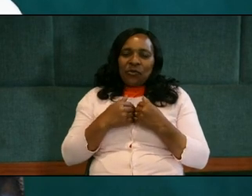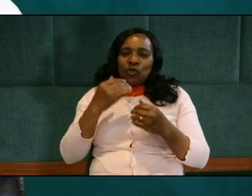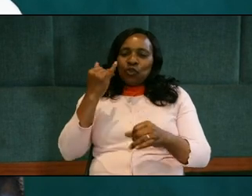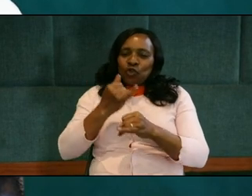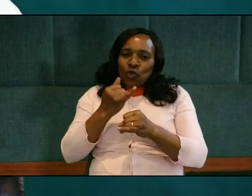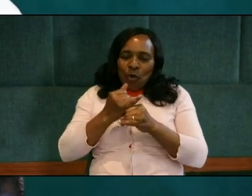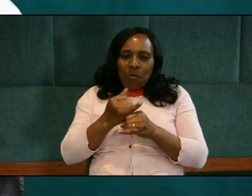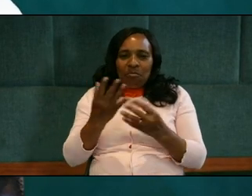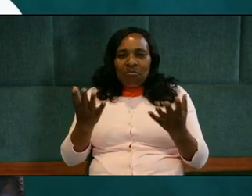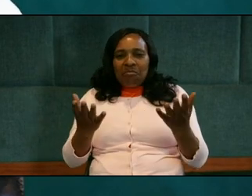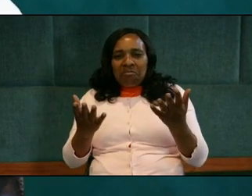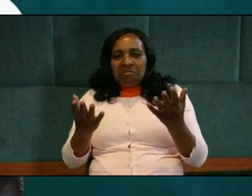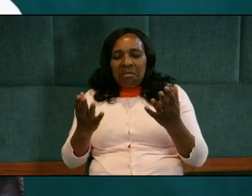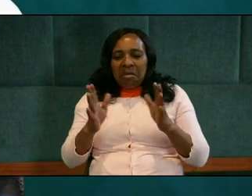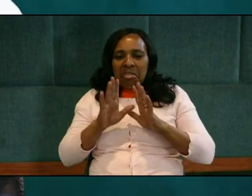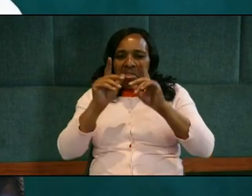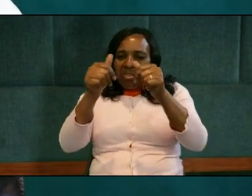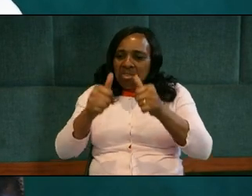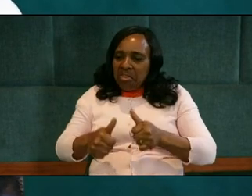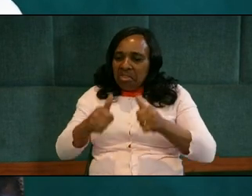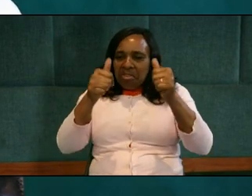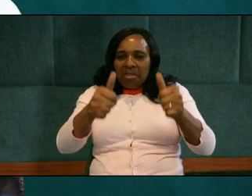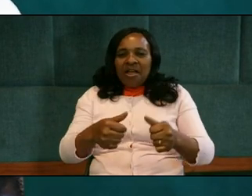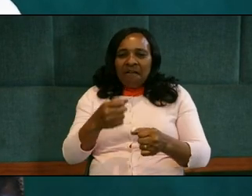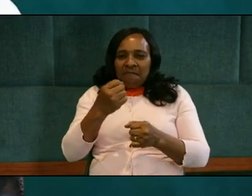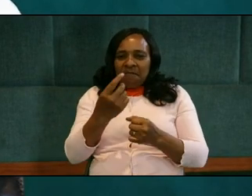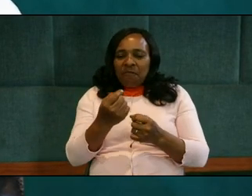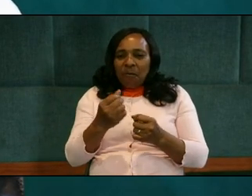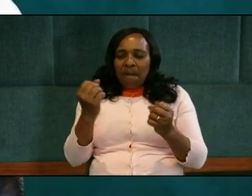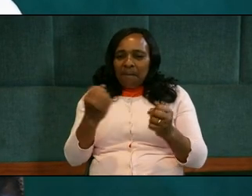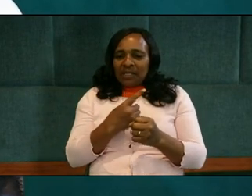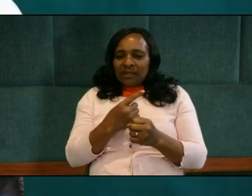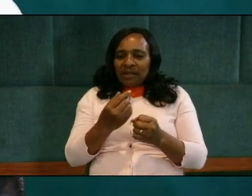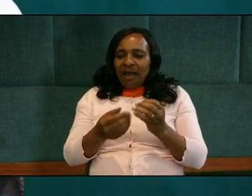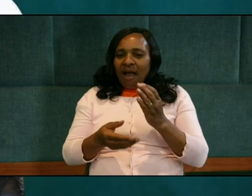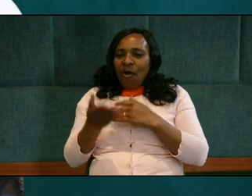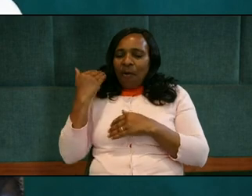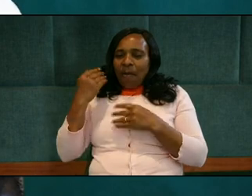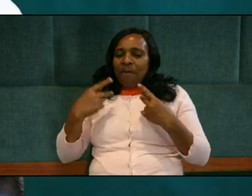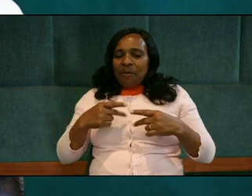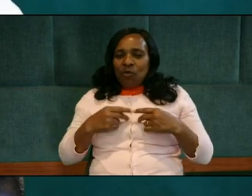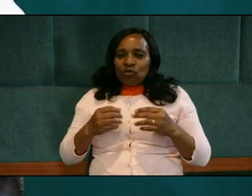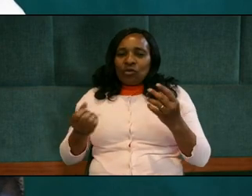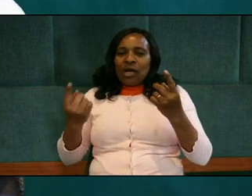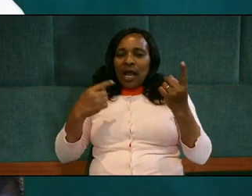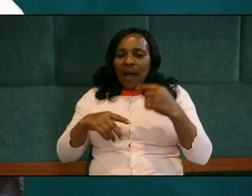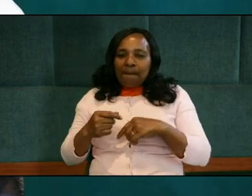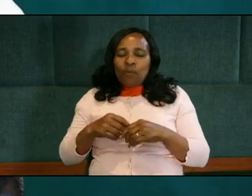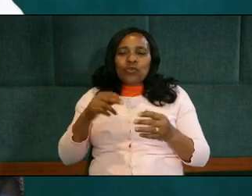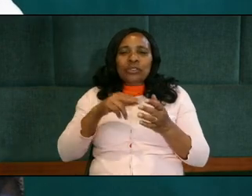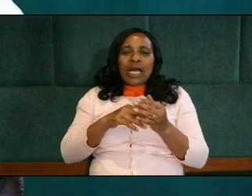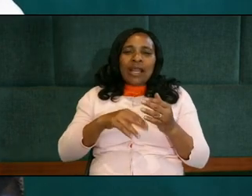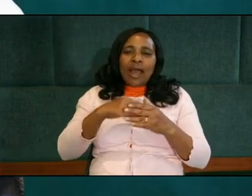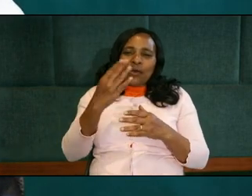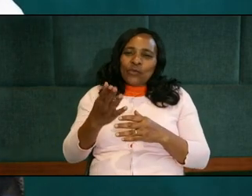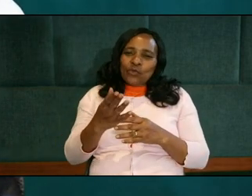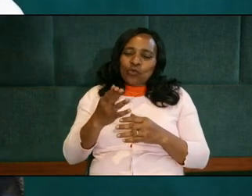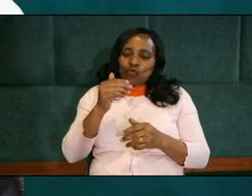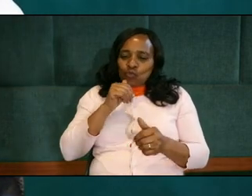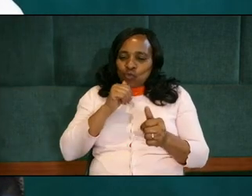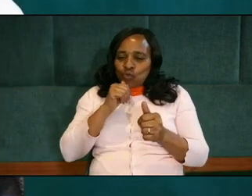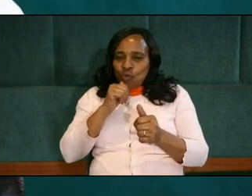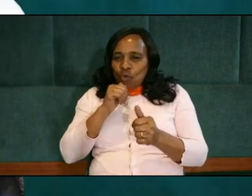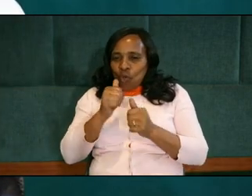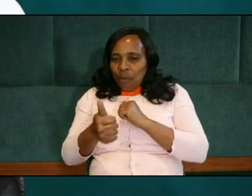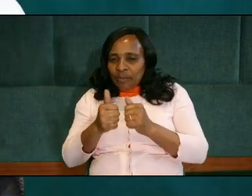being advertised a few months ago and 2,000 people showed up. So for you to stand out in the competition